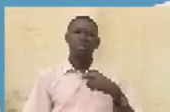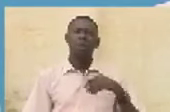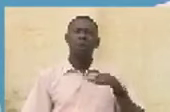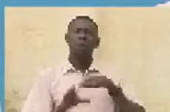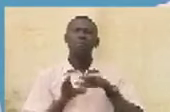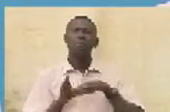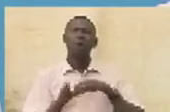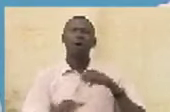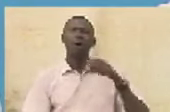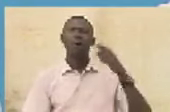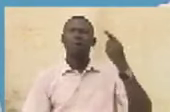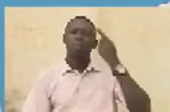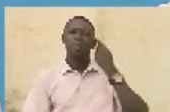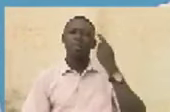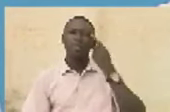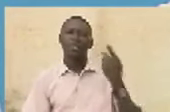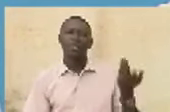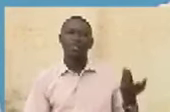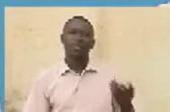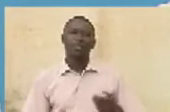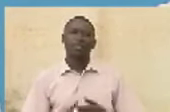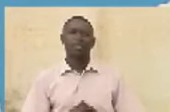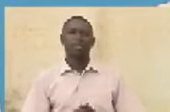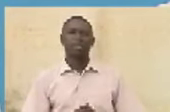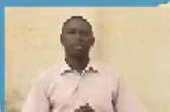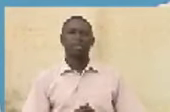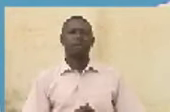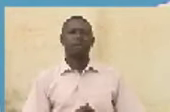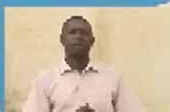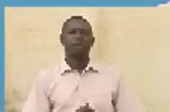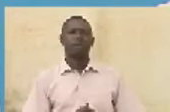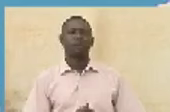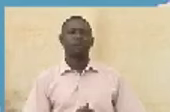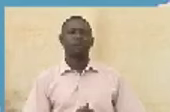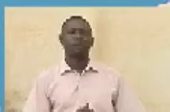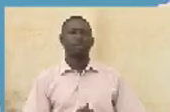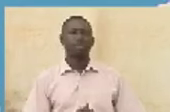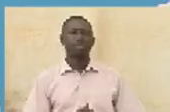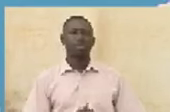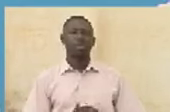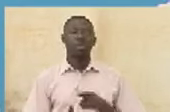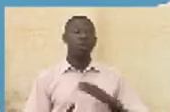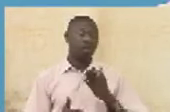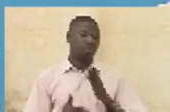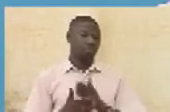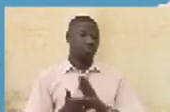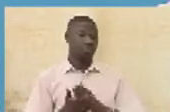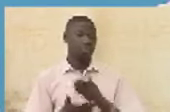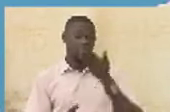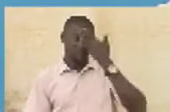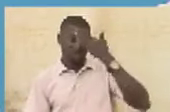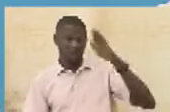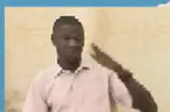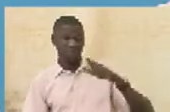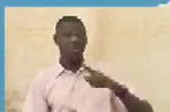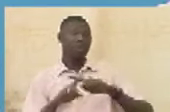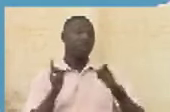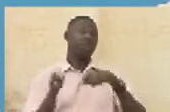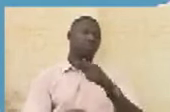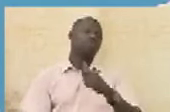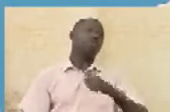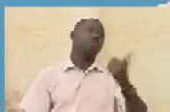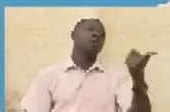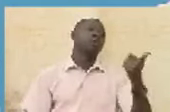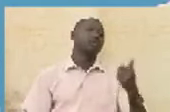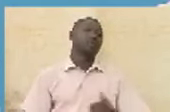leti. Ya la Kenya ye ni ni ndol mambu. Well, their behavior is quite different from the others.